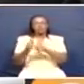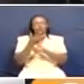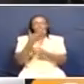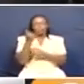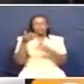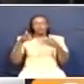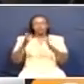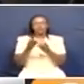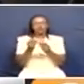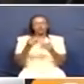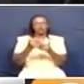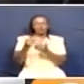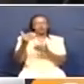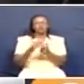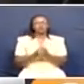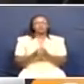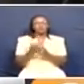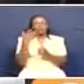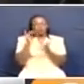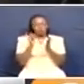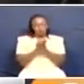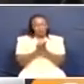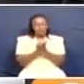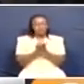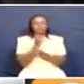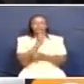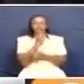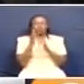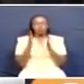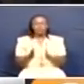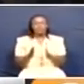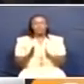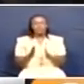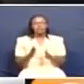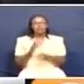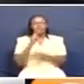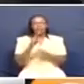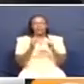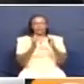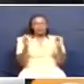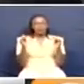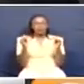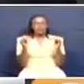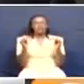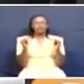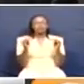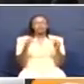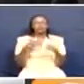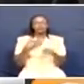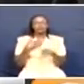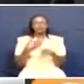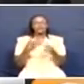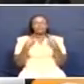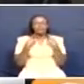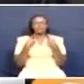same. To that extent, my lords, the petitioners are equally prejudiced, in the sense